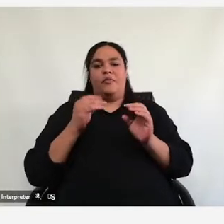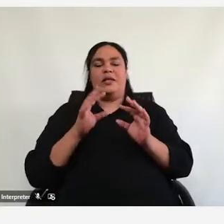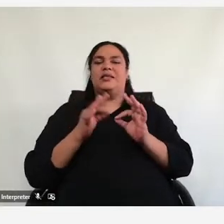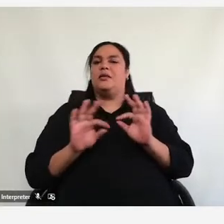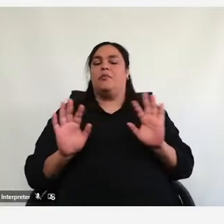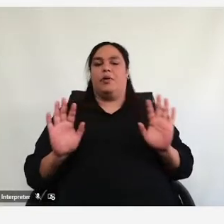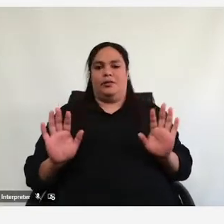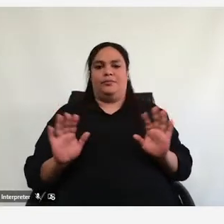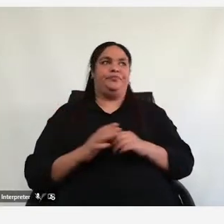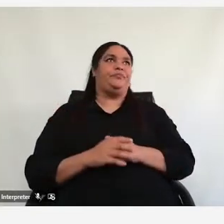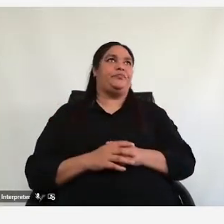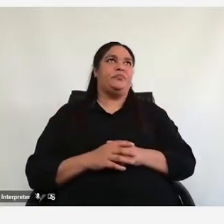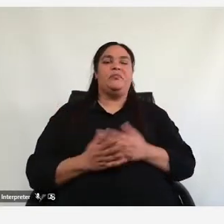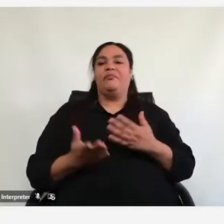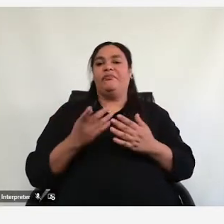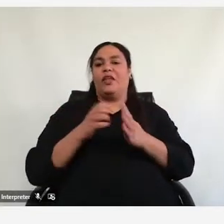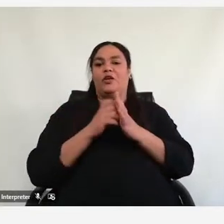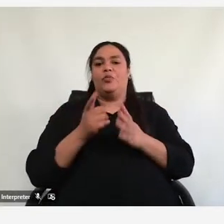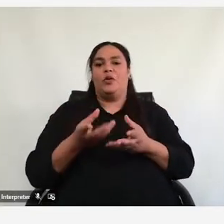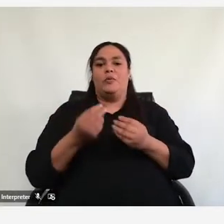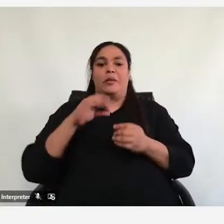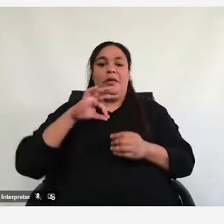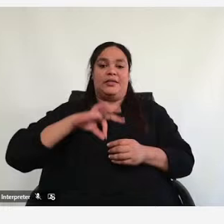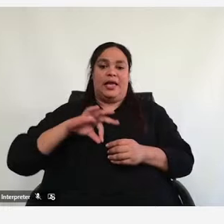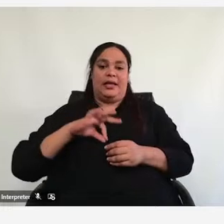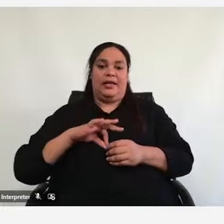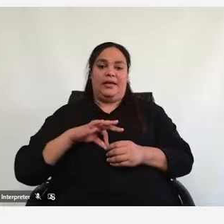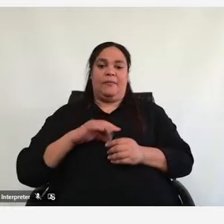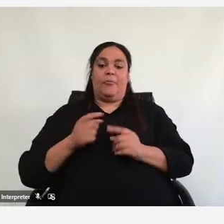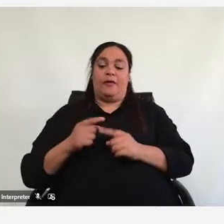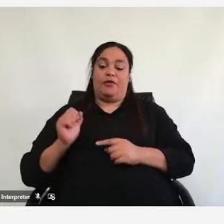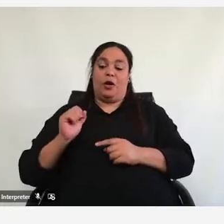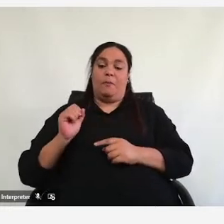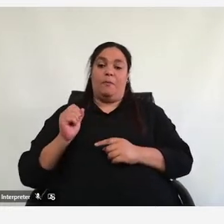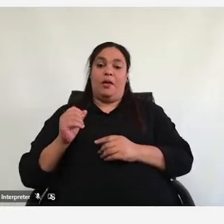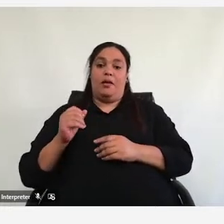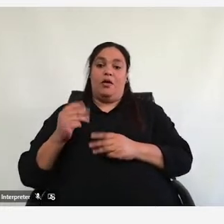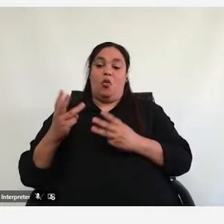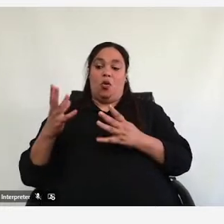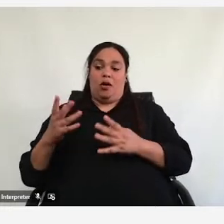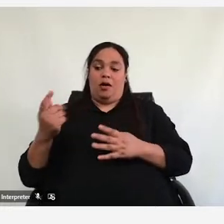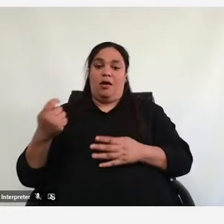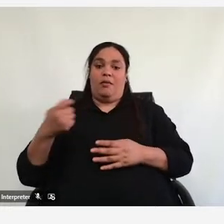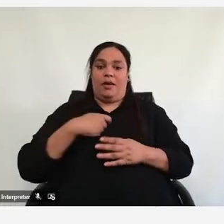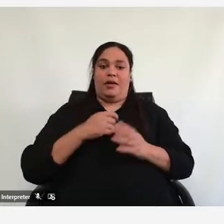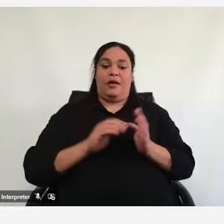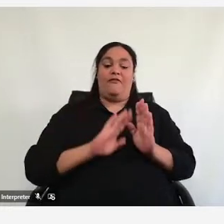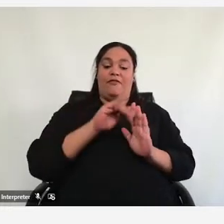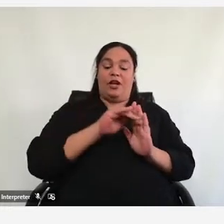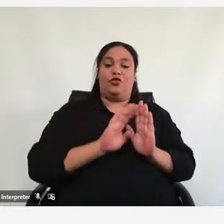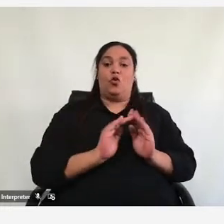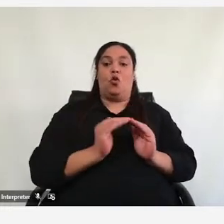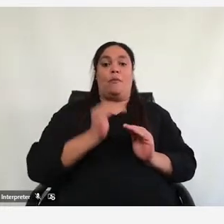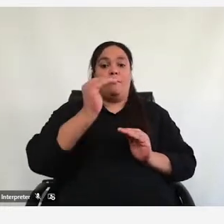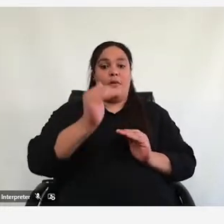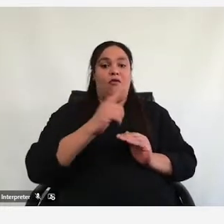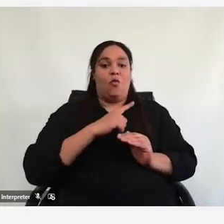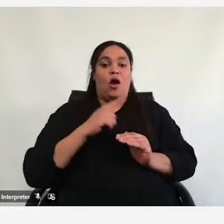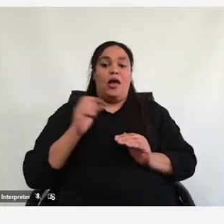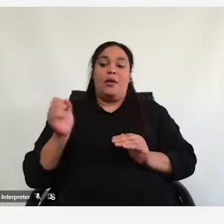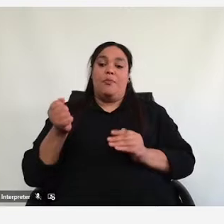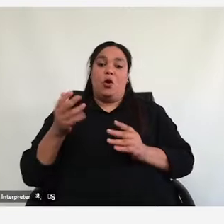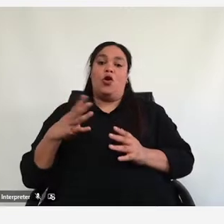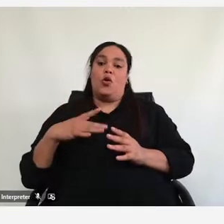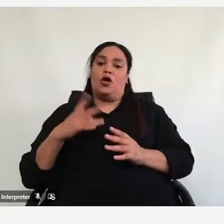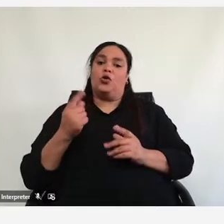simple. If you get a salary increase by your employer that is inflation or above inflation, because your employer wants to do the